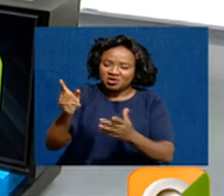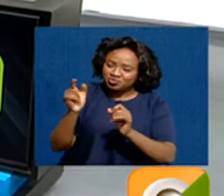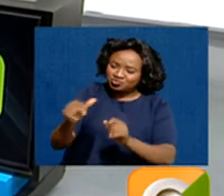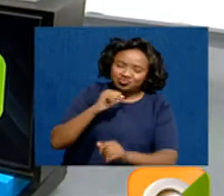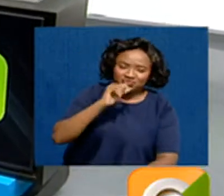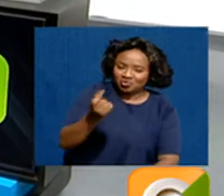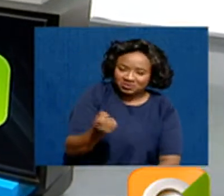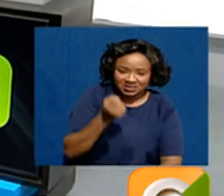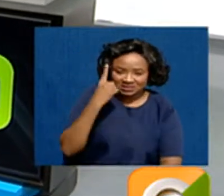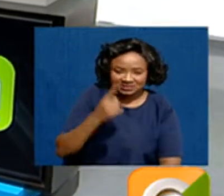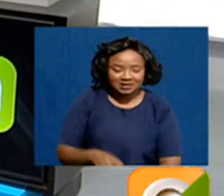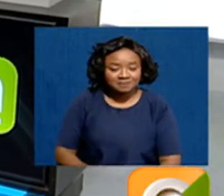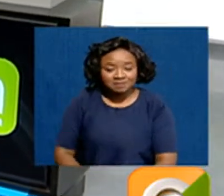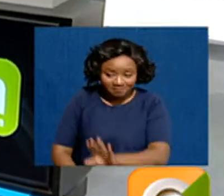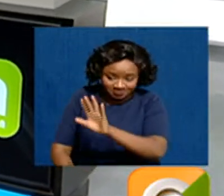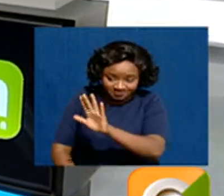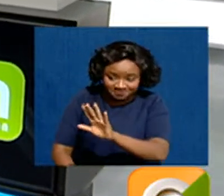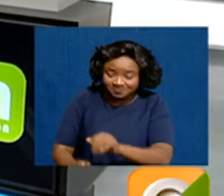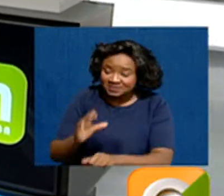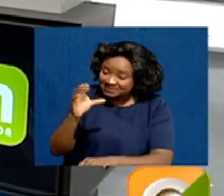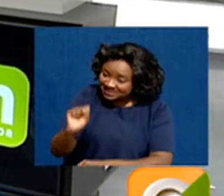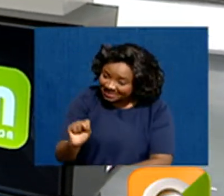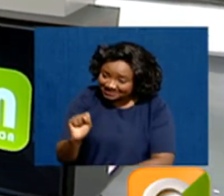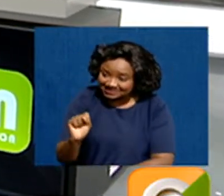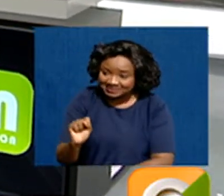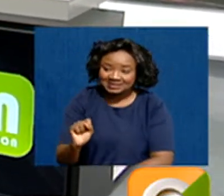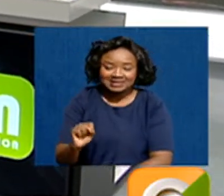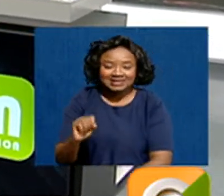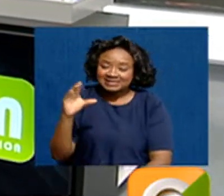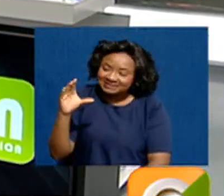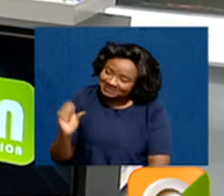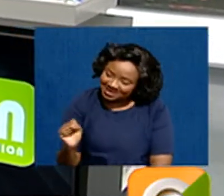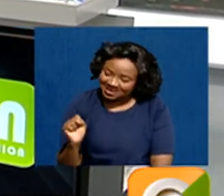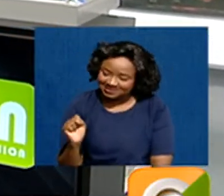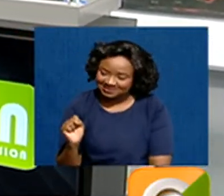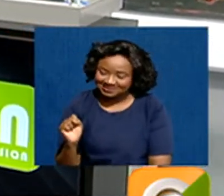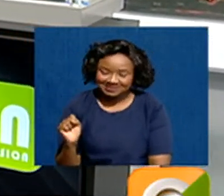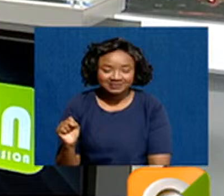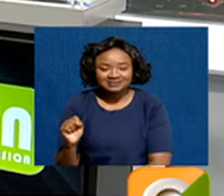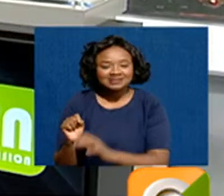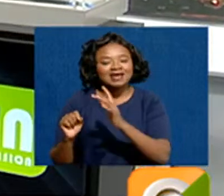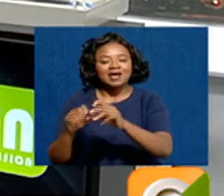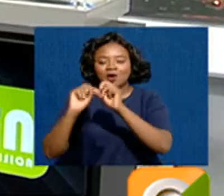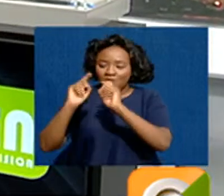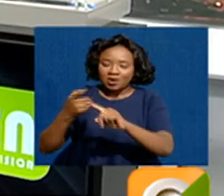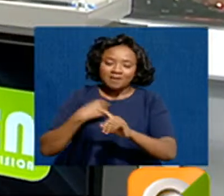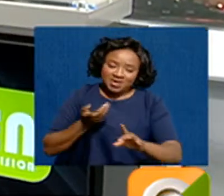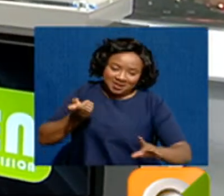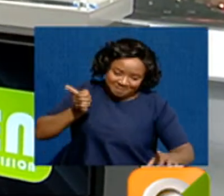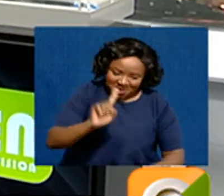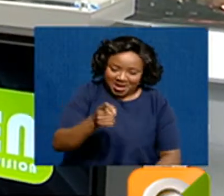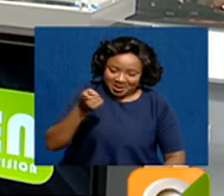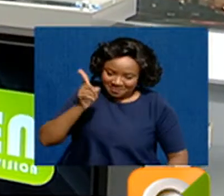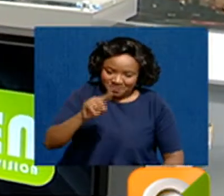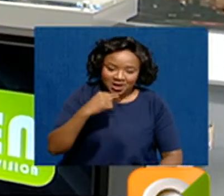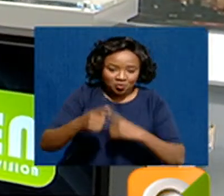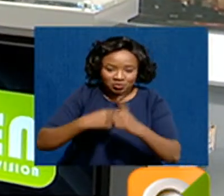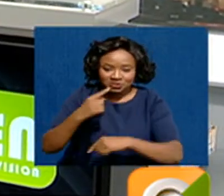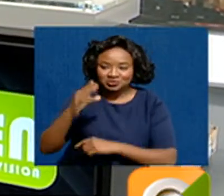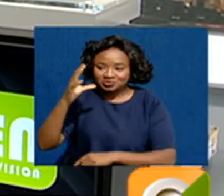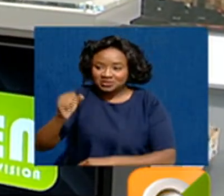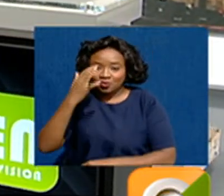you keep, despite our explanation, if you keep going back to, we cannot fix to it, CS, because it